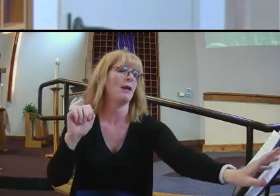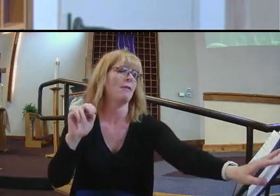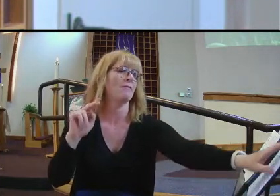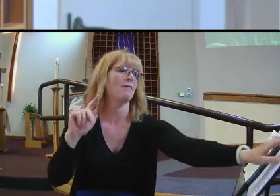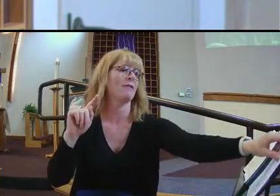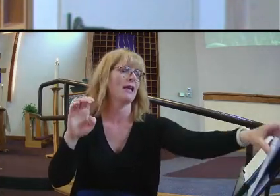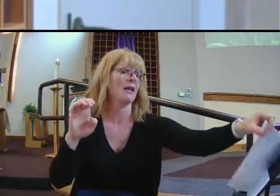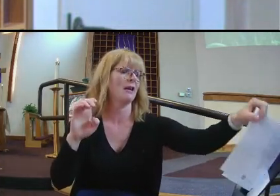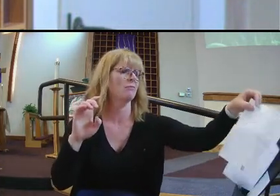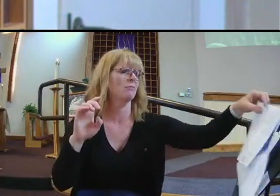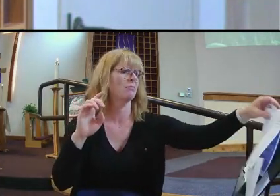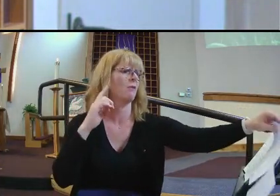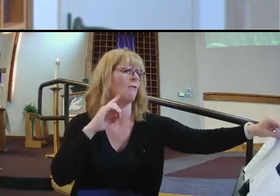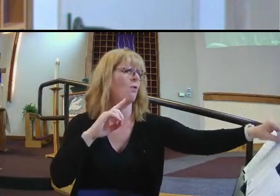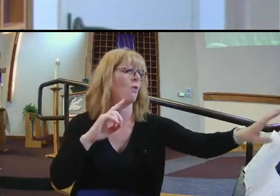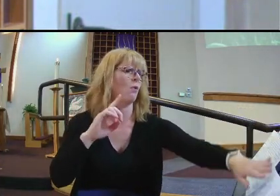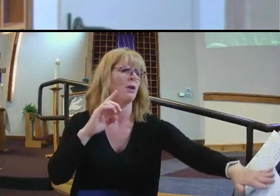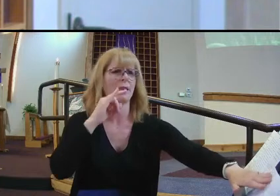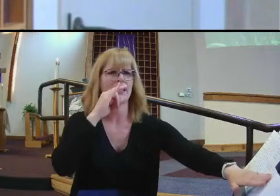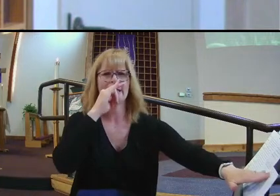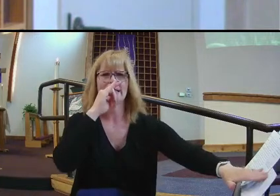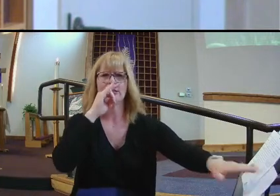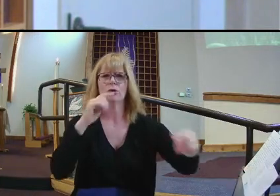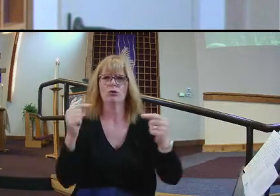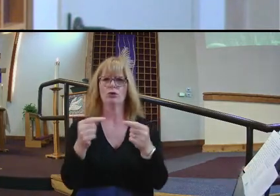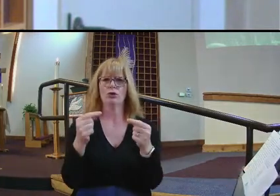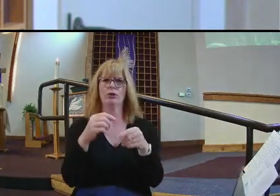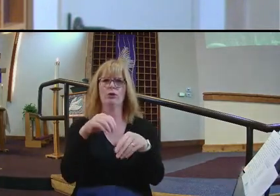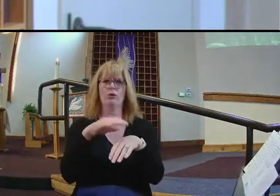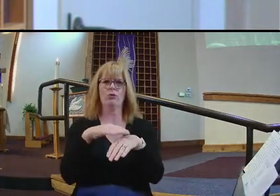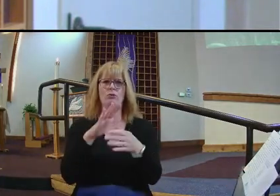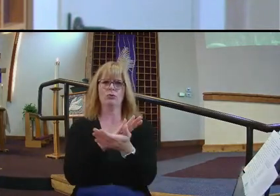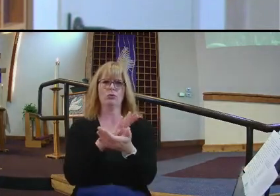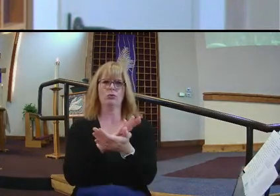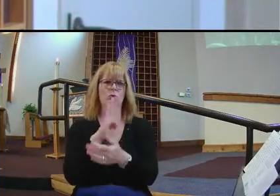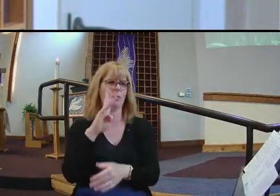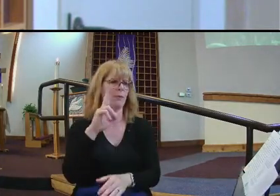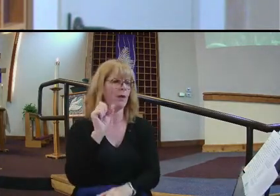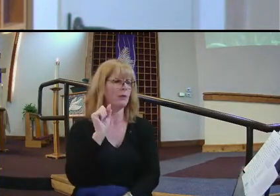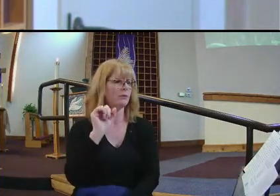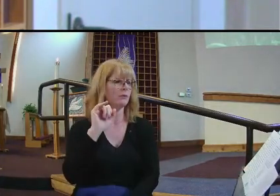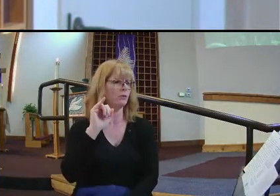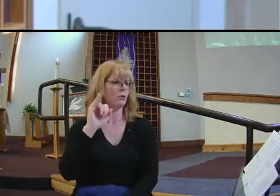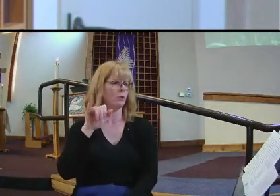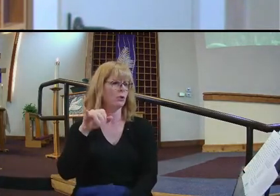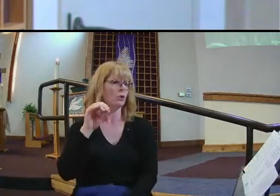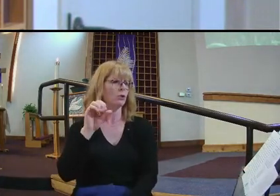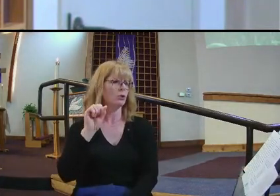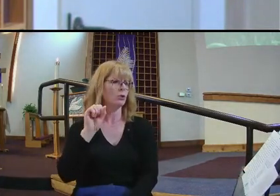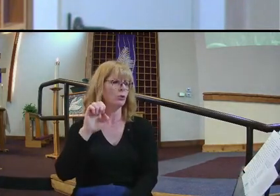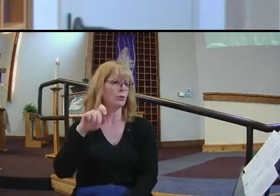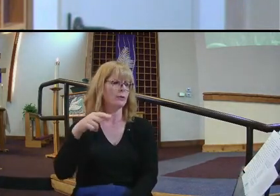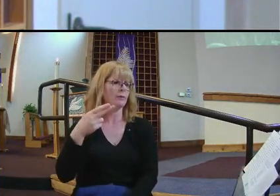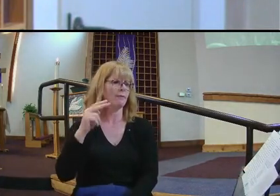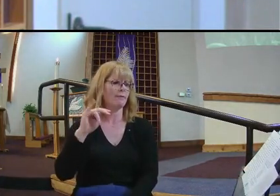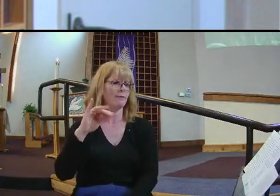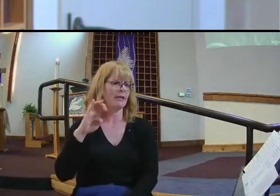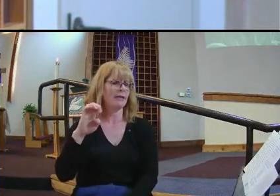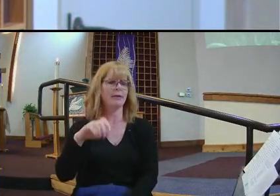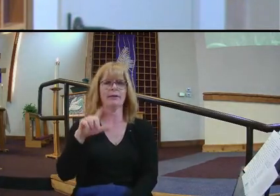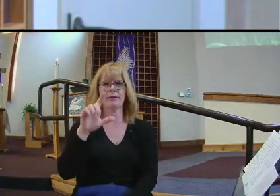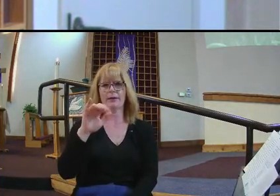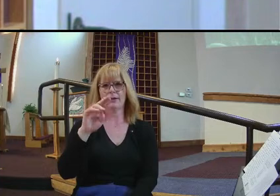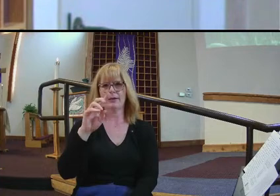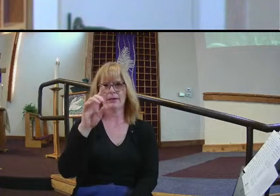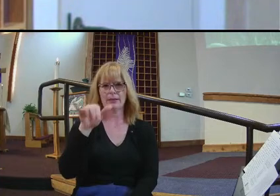school bus in Hays County, for Josephine, for Lindy, for Jennifer, and